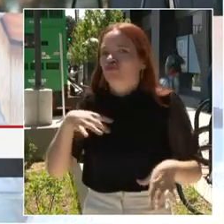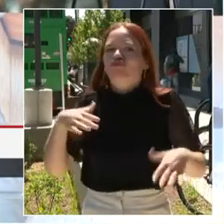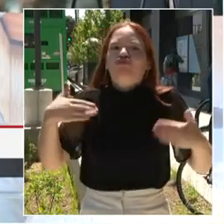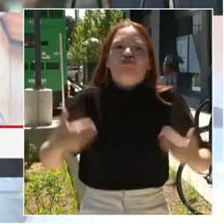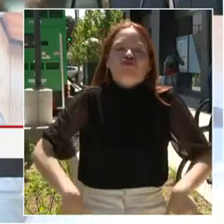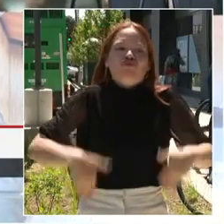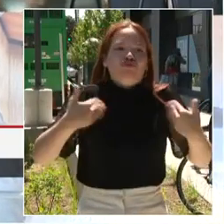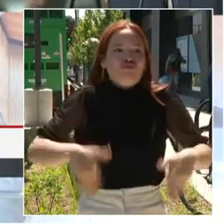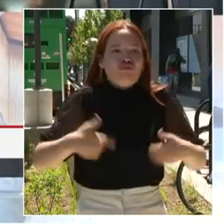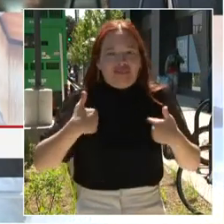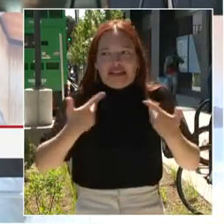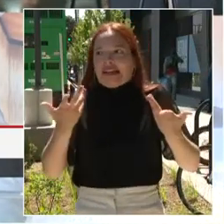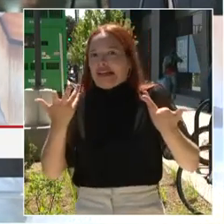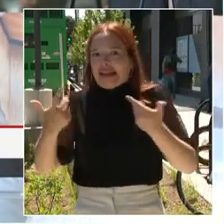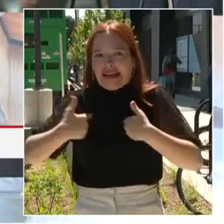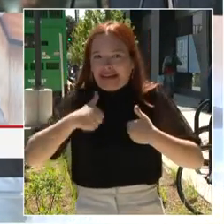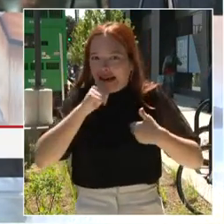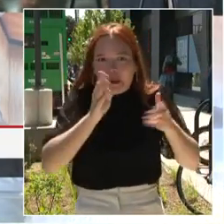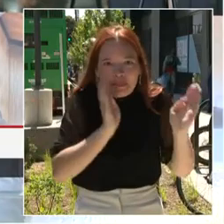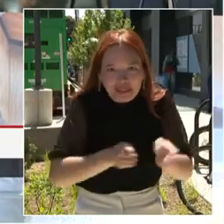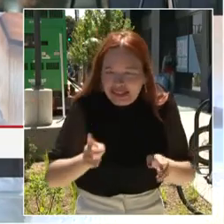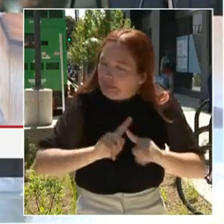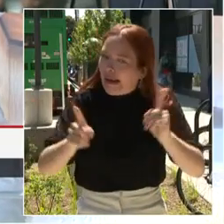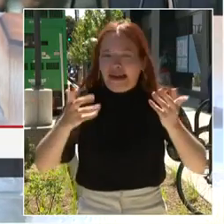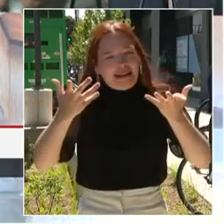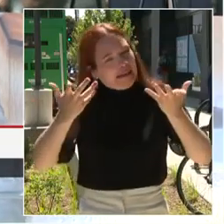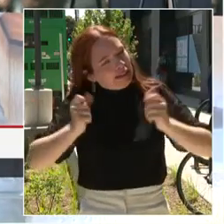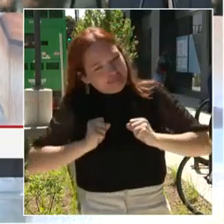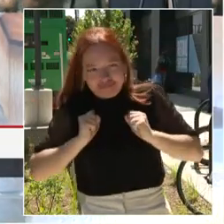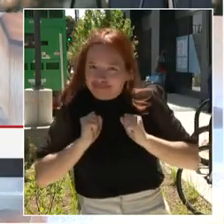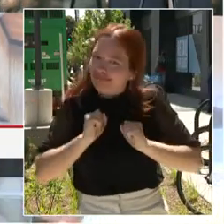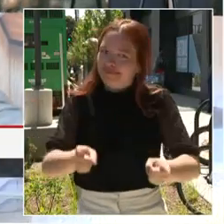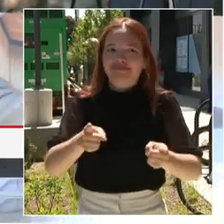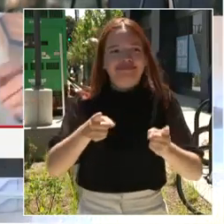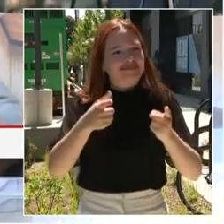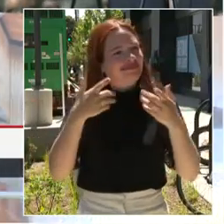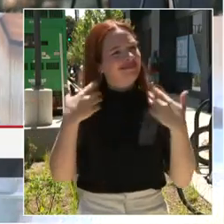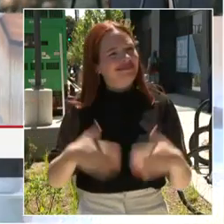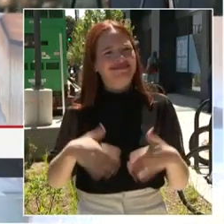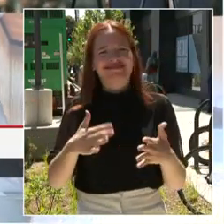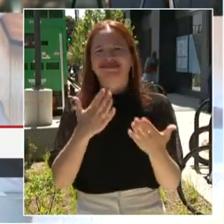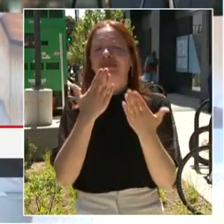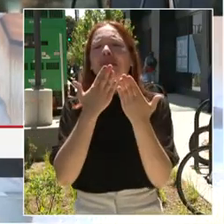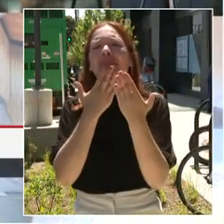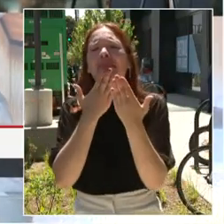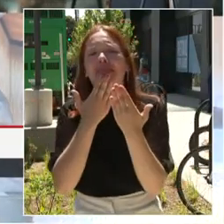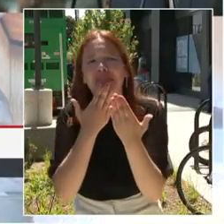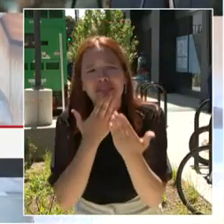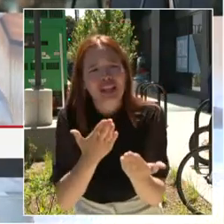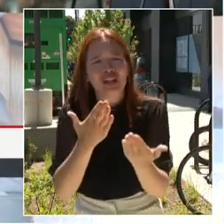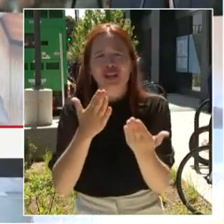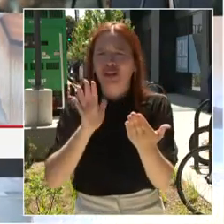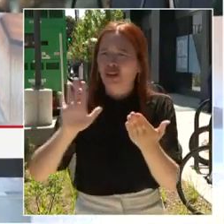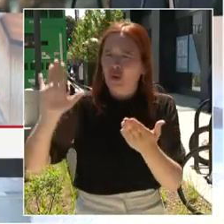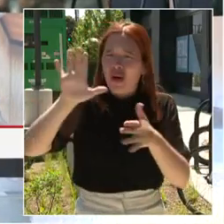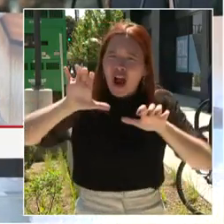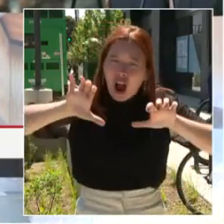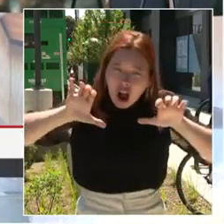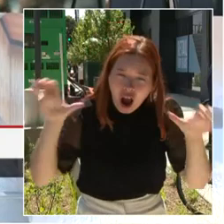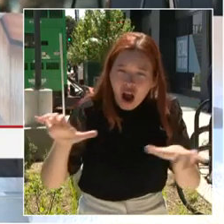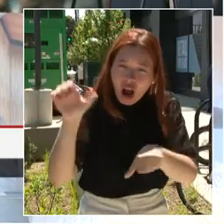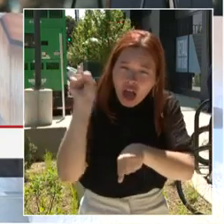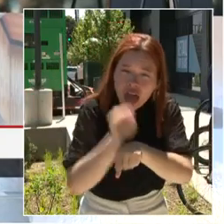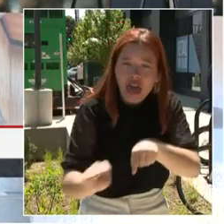execute on this development. I am grateful for all the hard work of the team members, the development, design, and construction team